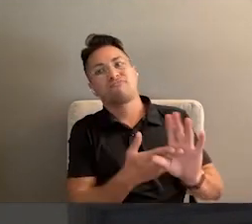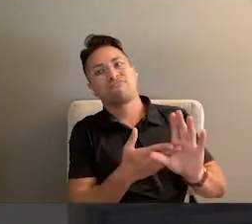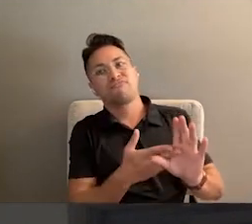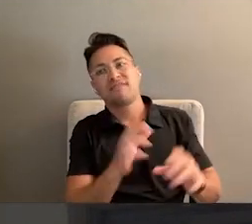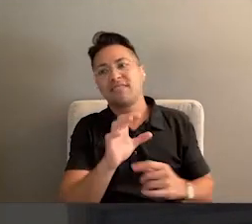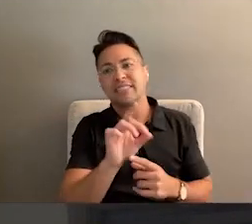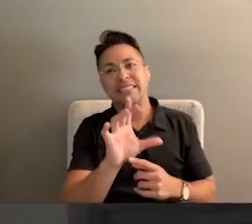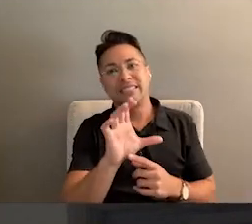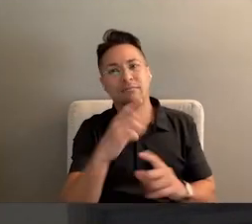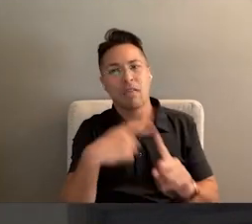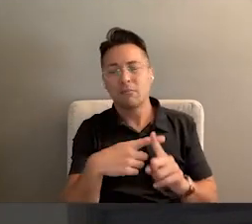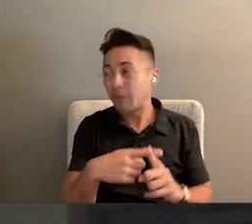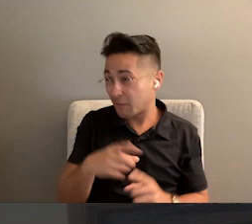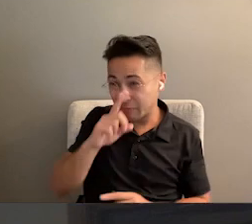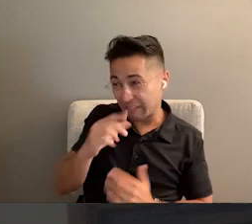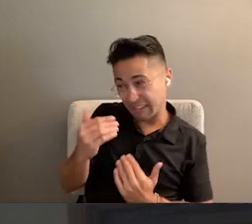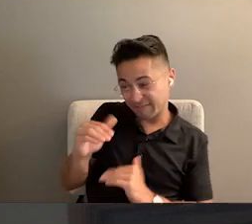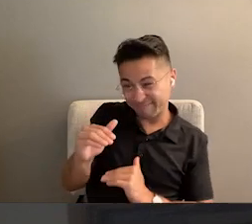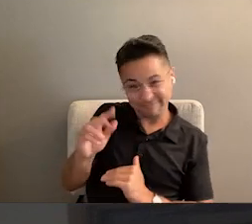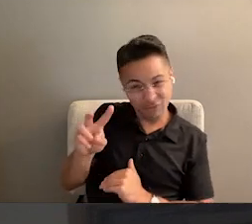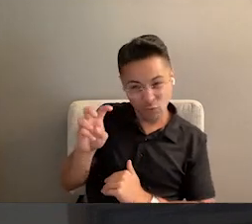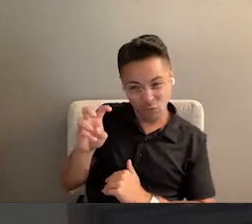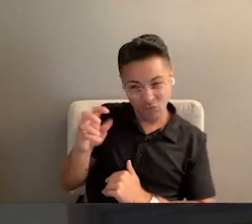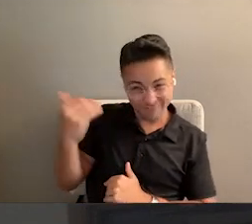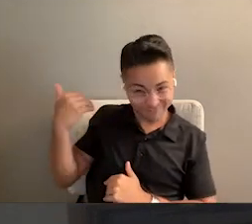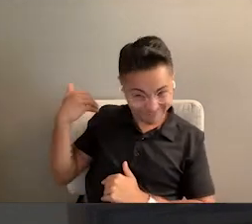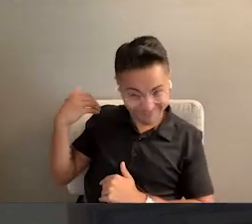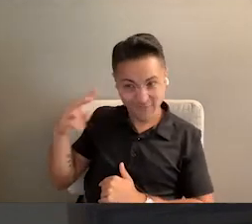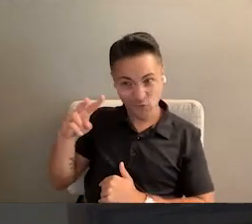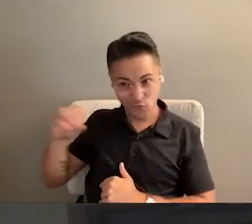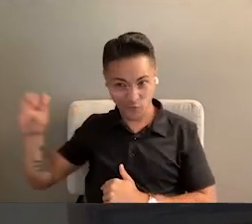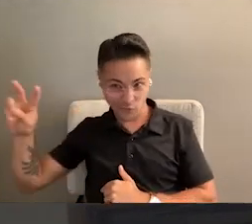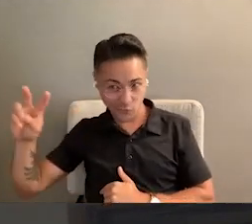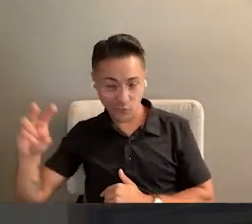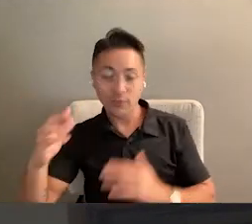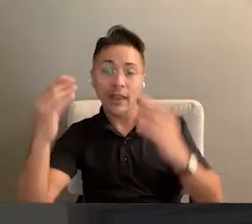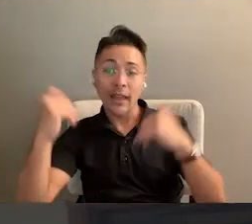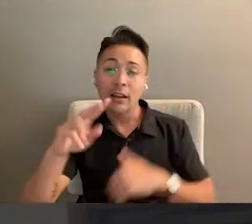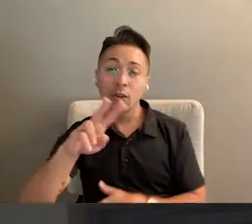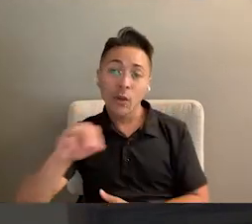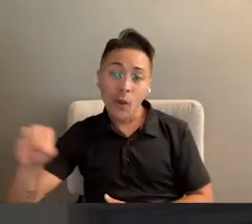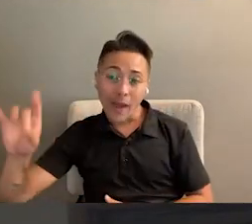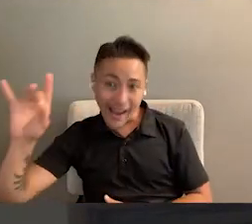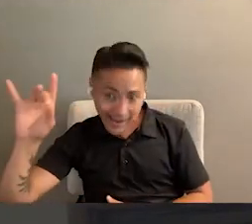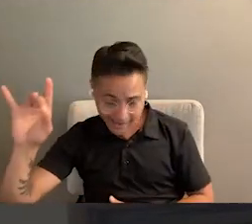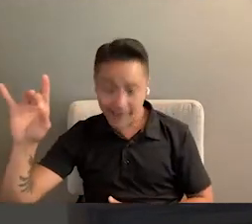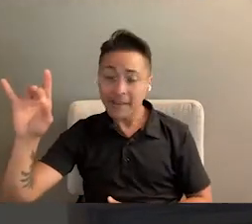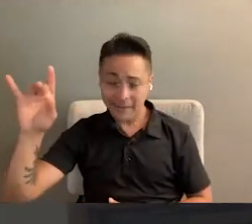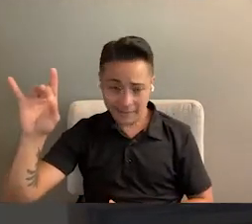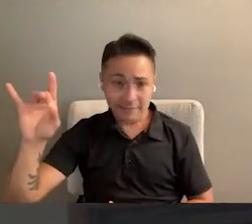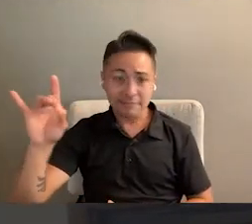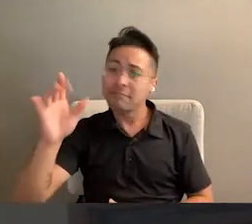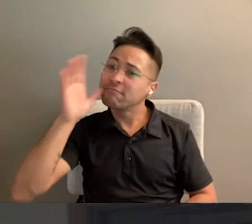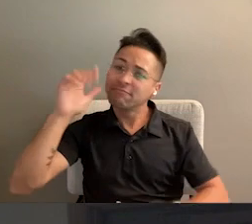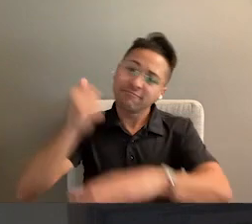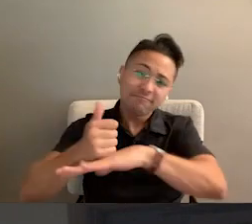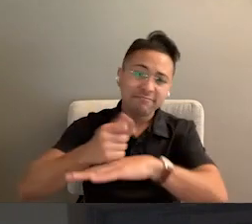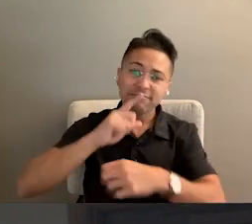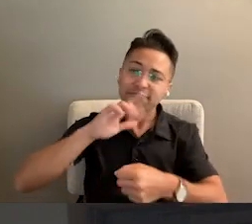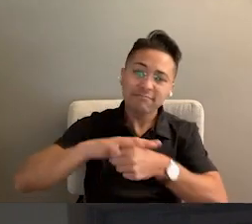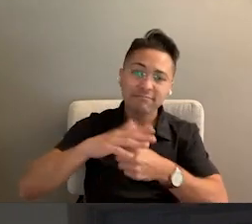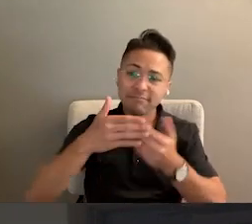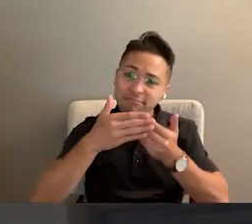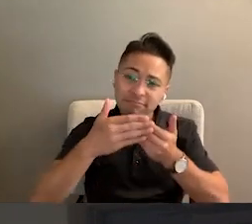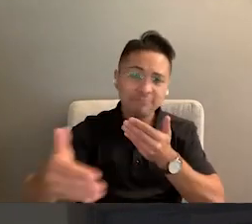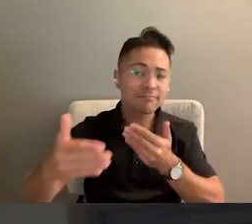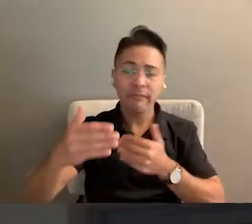There was a whole bunch of people who wanted on CDC Plus, but we were only allowed to have 200. So by 2008, when it